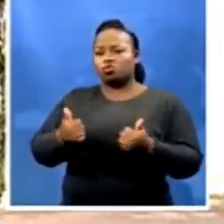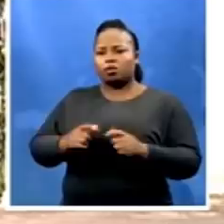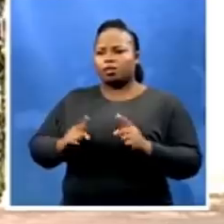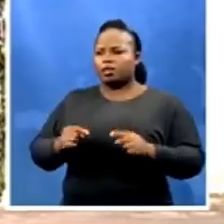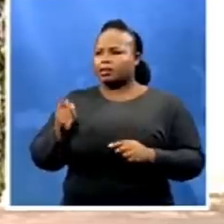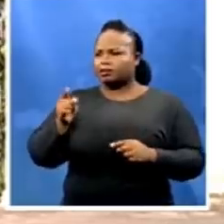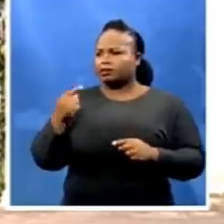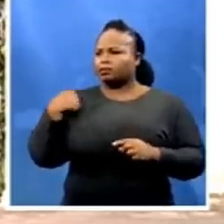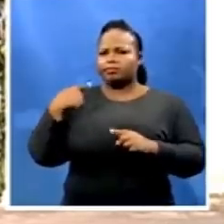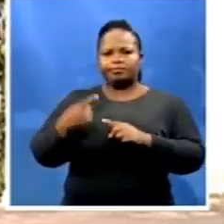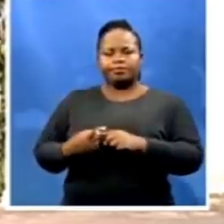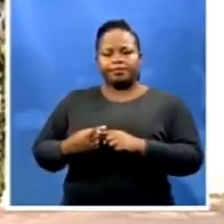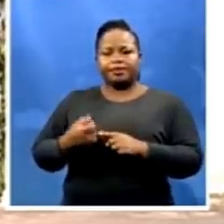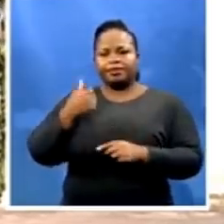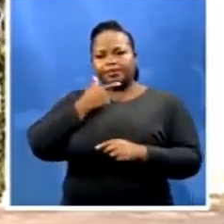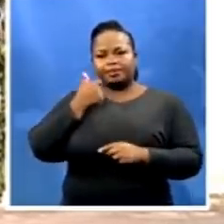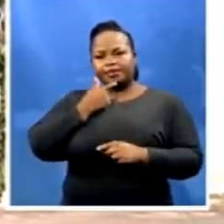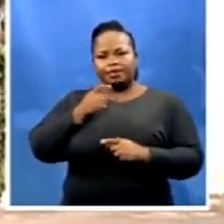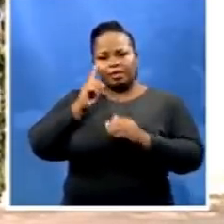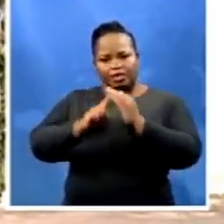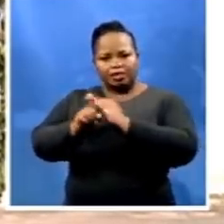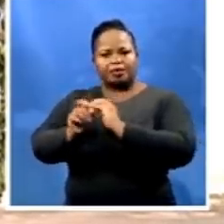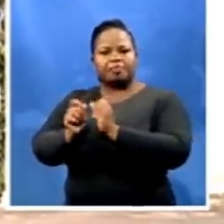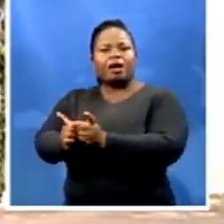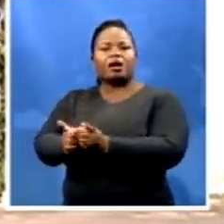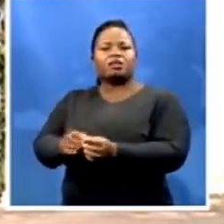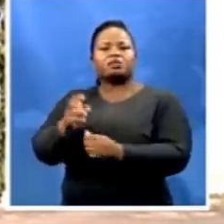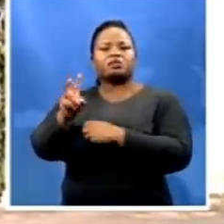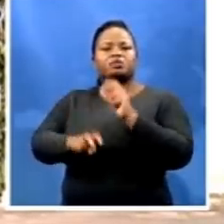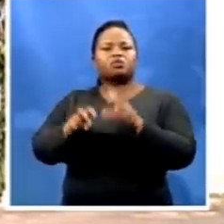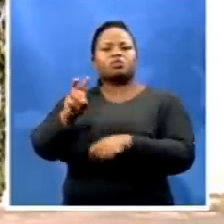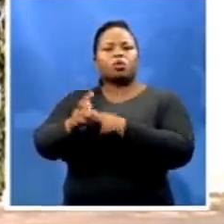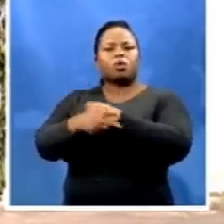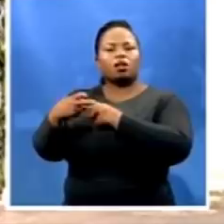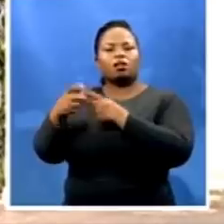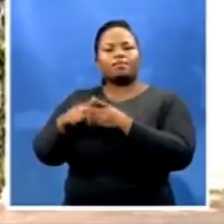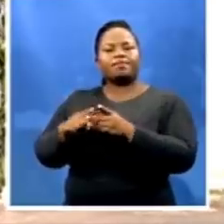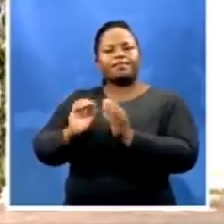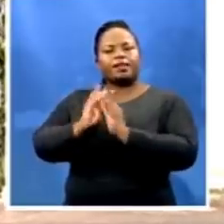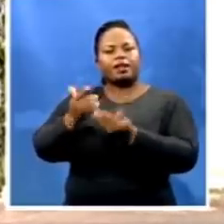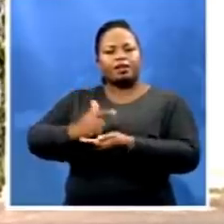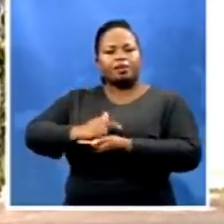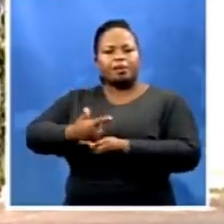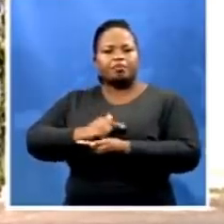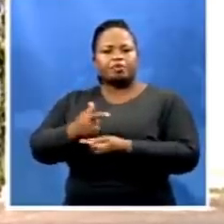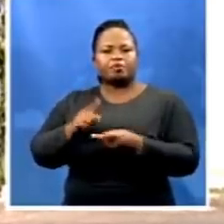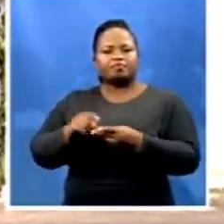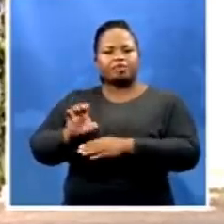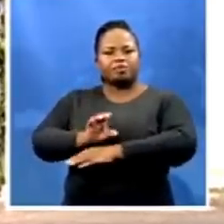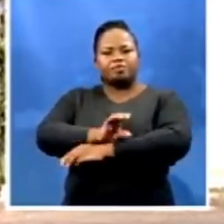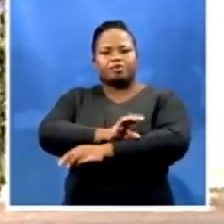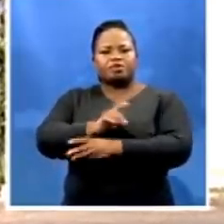actually broke in and stole laptops, e-learning devices, 50 of them, as well as those